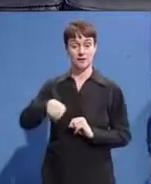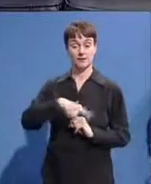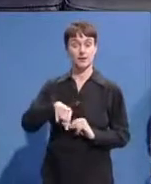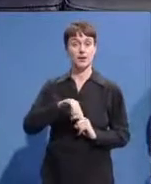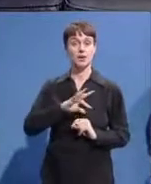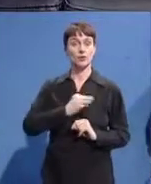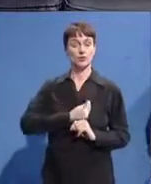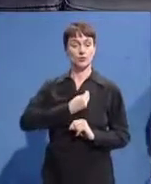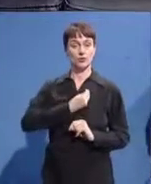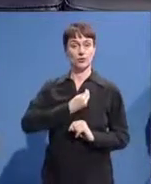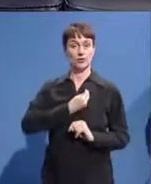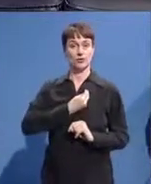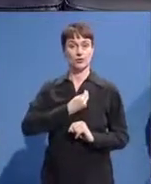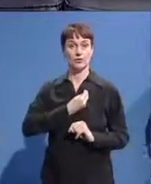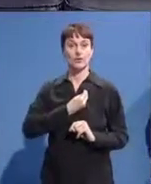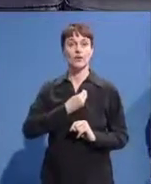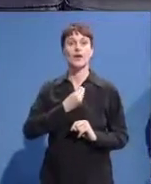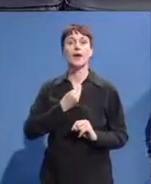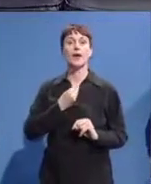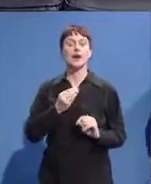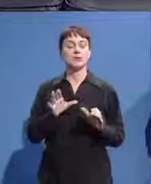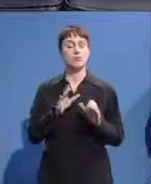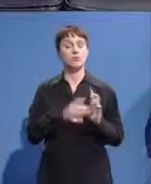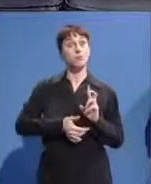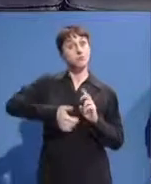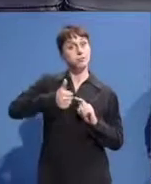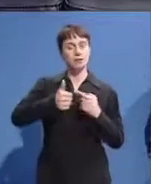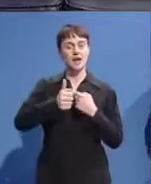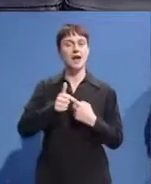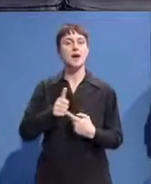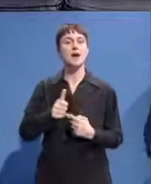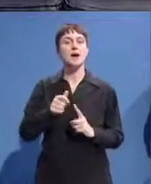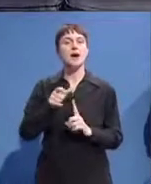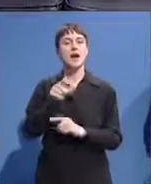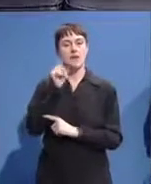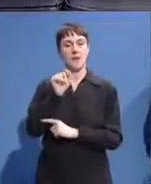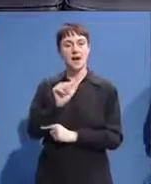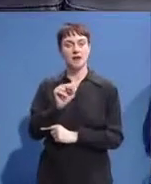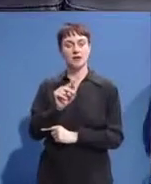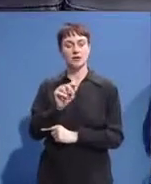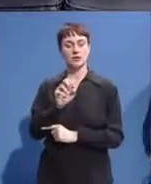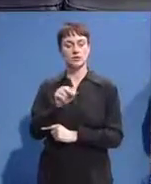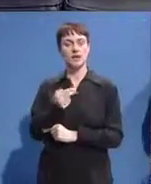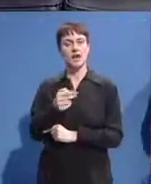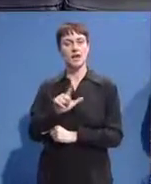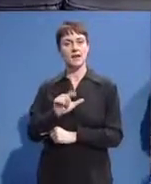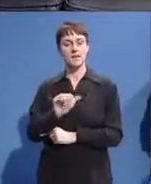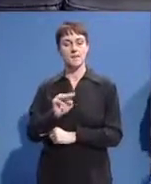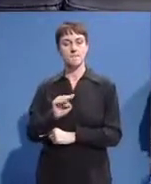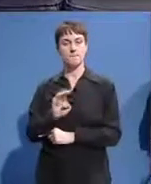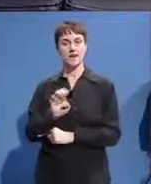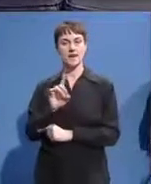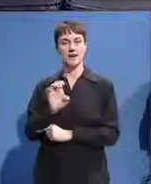person called Anton Lembede, who sadly died young. And who knows what he might have